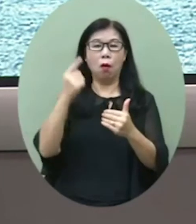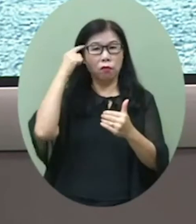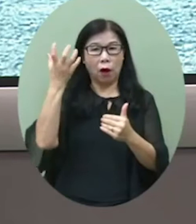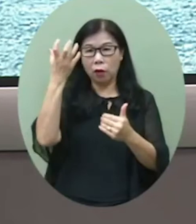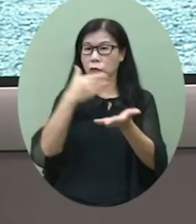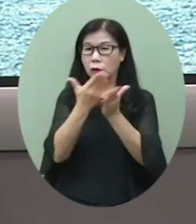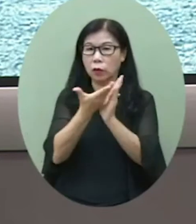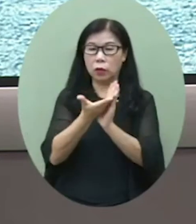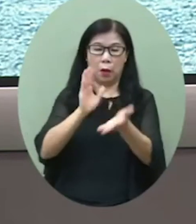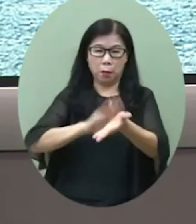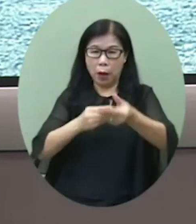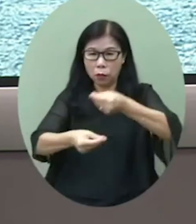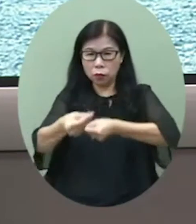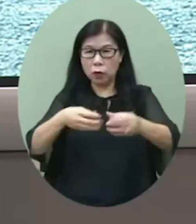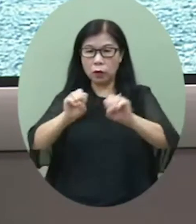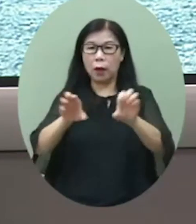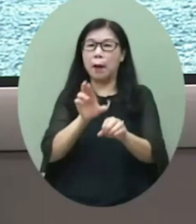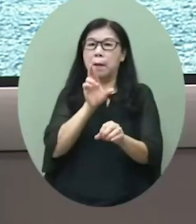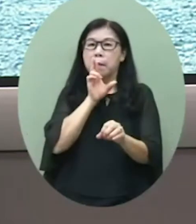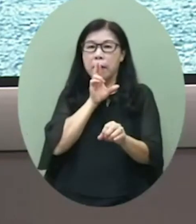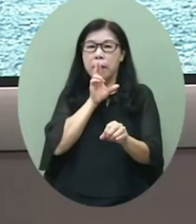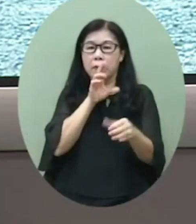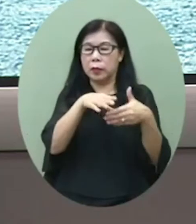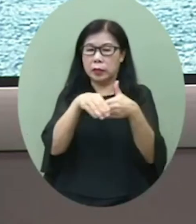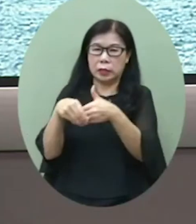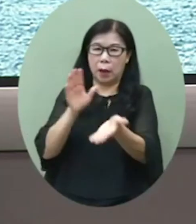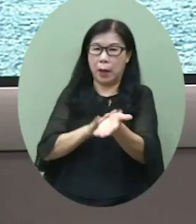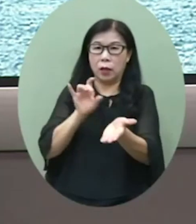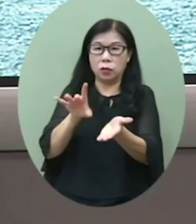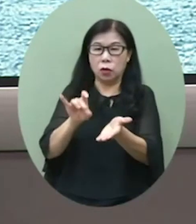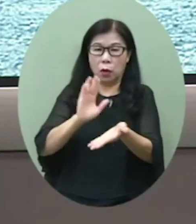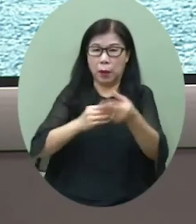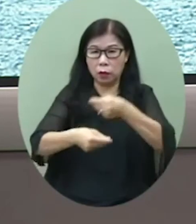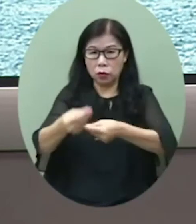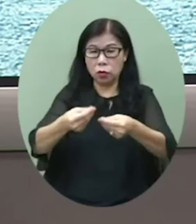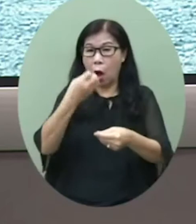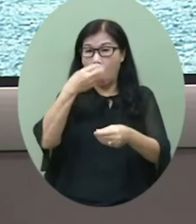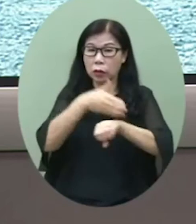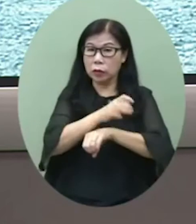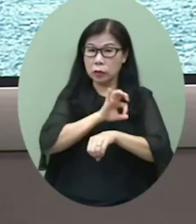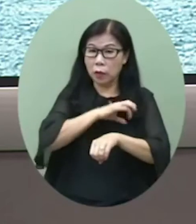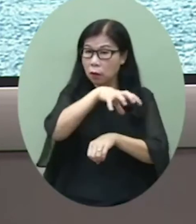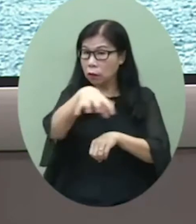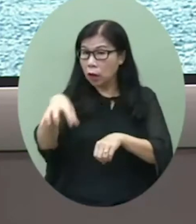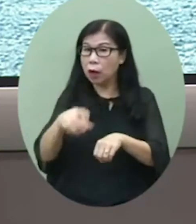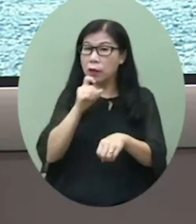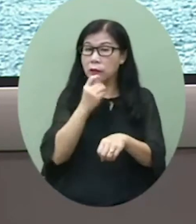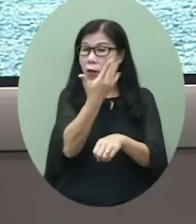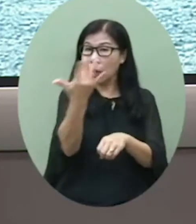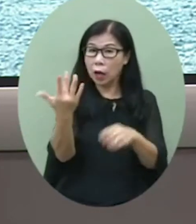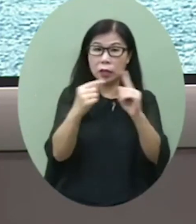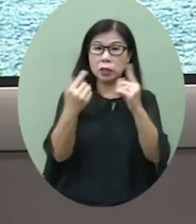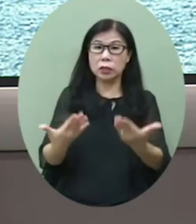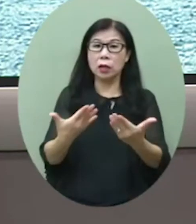have done many tests, and then we found asymptomatic cases. That is, people were infected without symptoms. So these are the silent